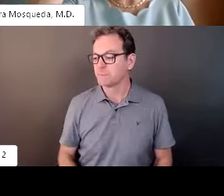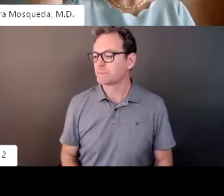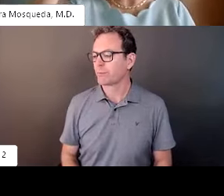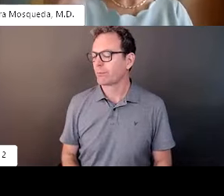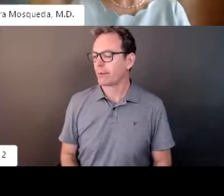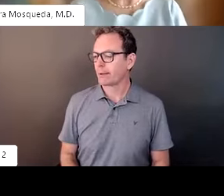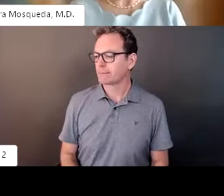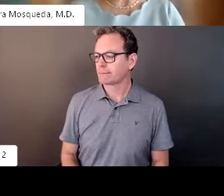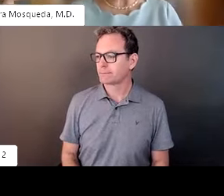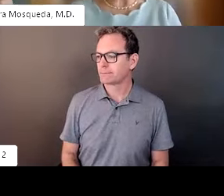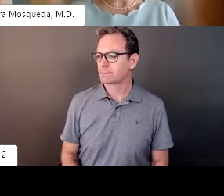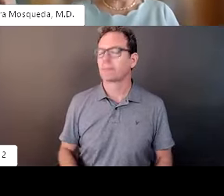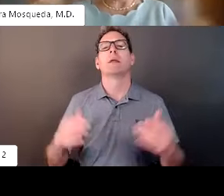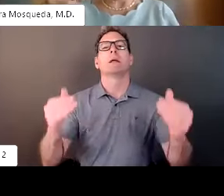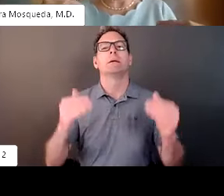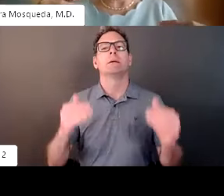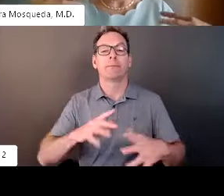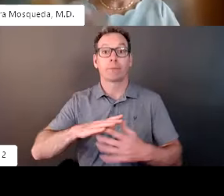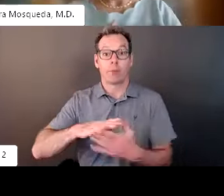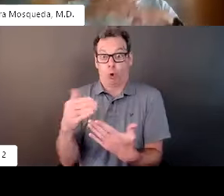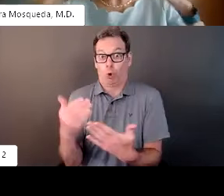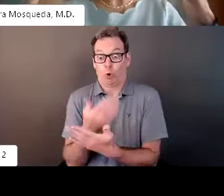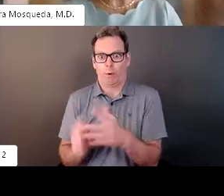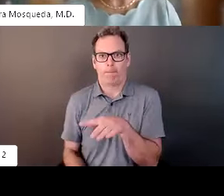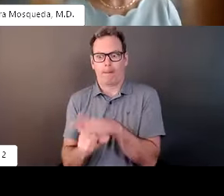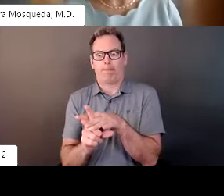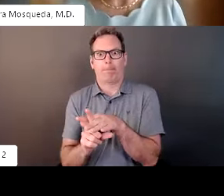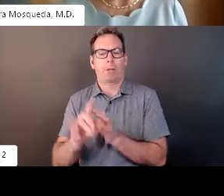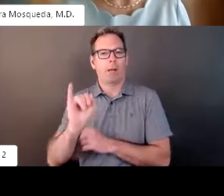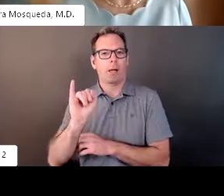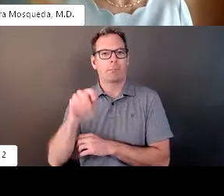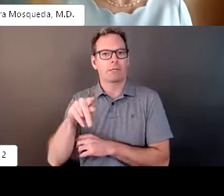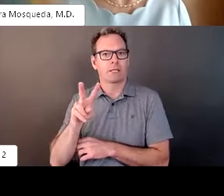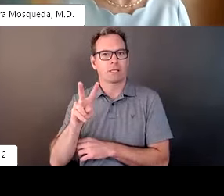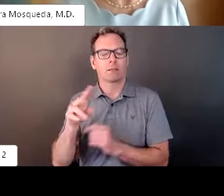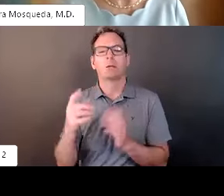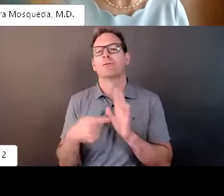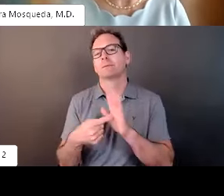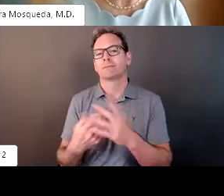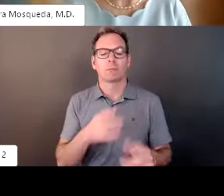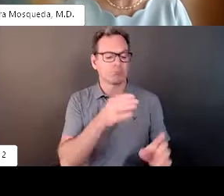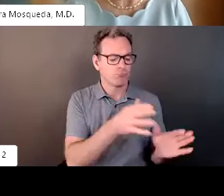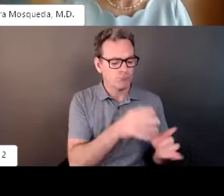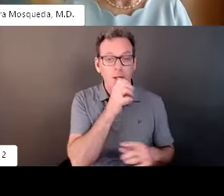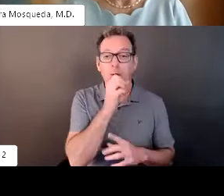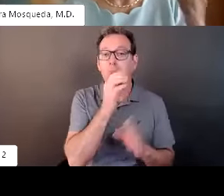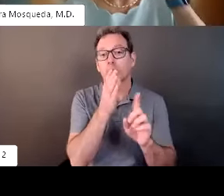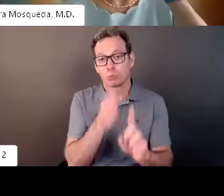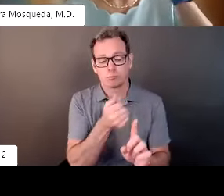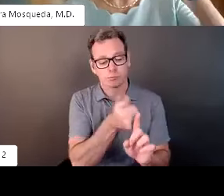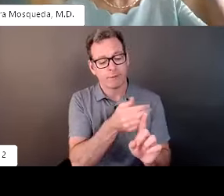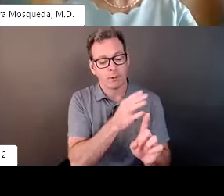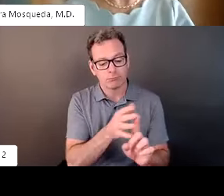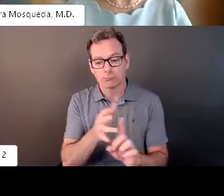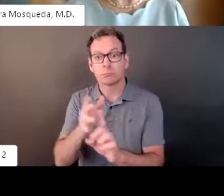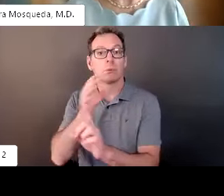theme, which is new onset. You have an older adult who's never been exposed to any type of violence.